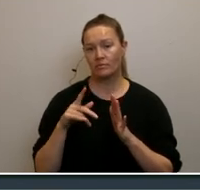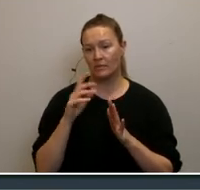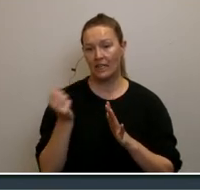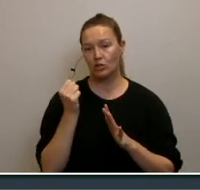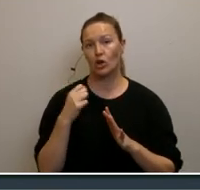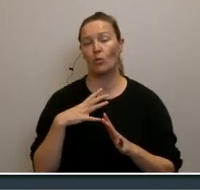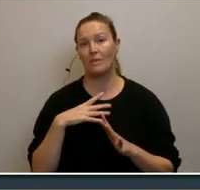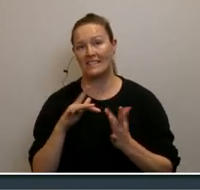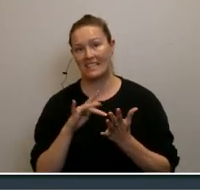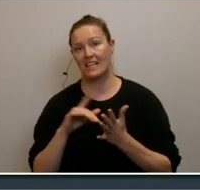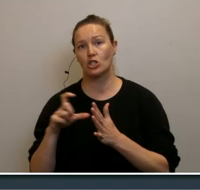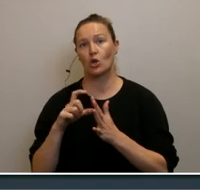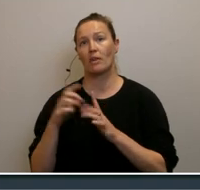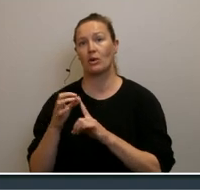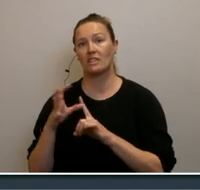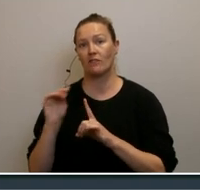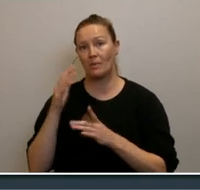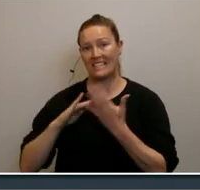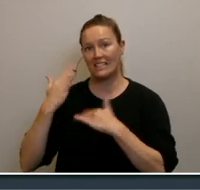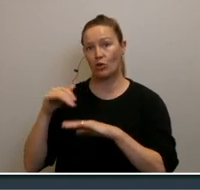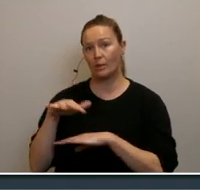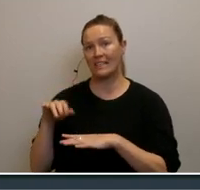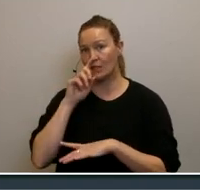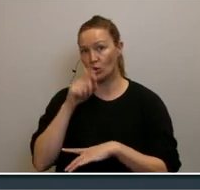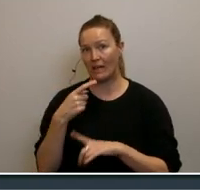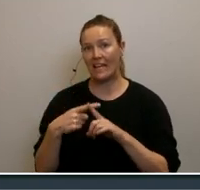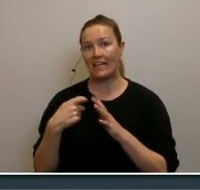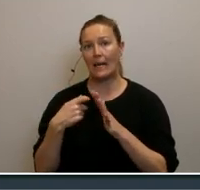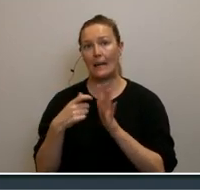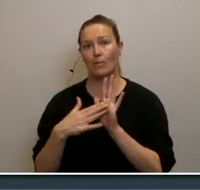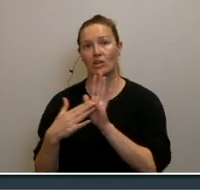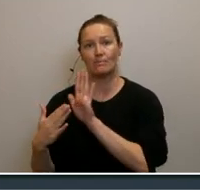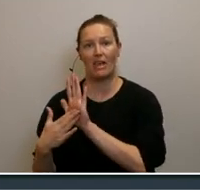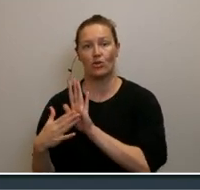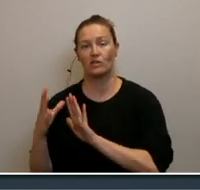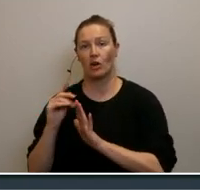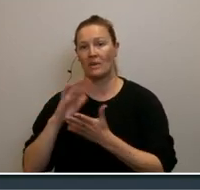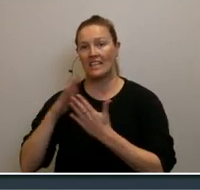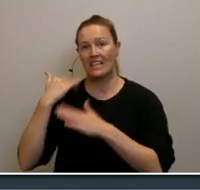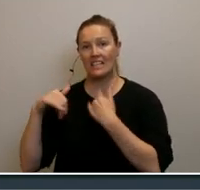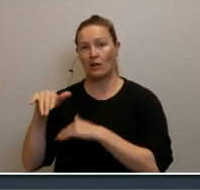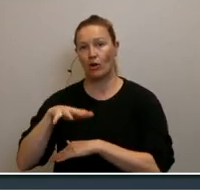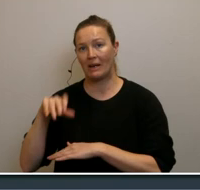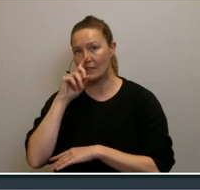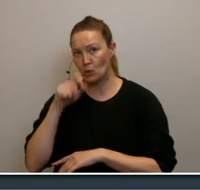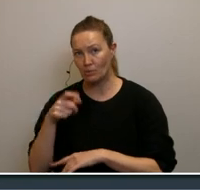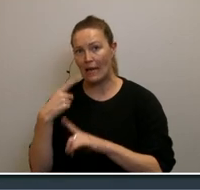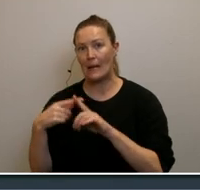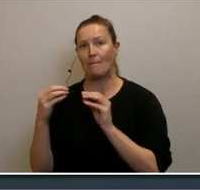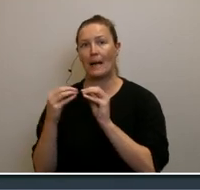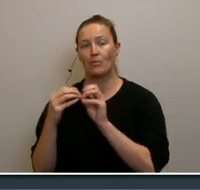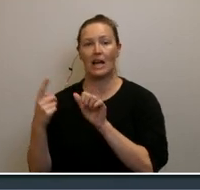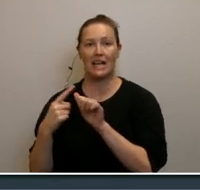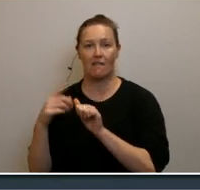Dorothy Pilkington from Historic Places Hawke's Bay, Kay Morris Matthews from Historic Places Hawke's Bay, and